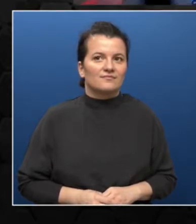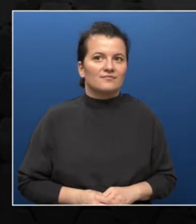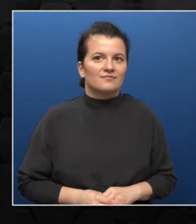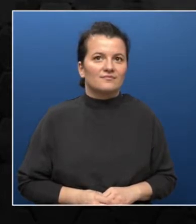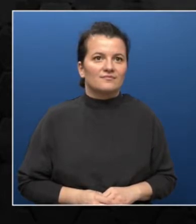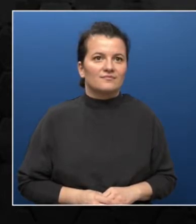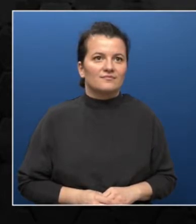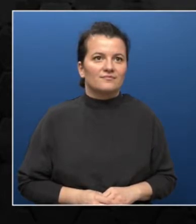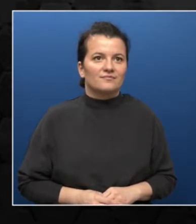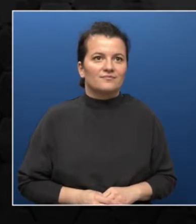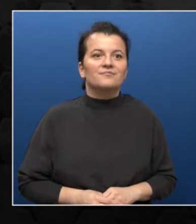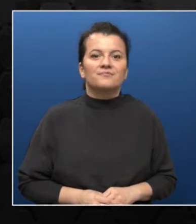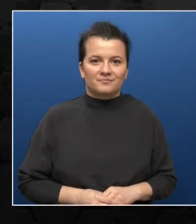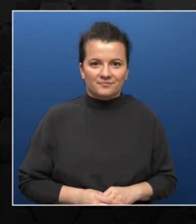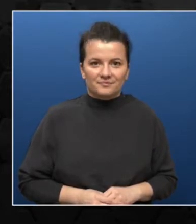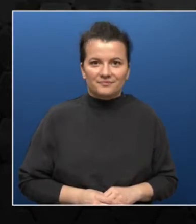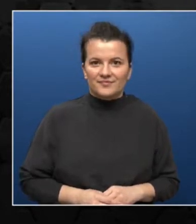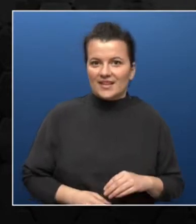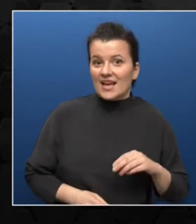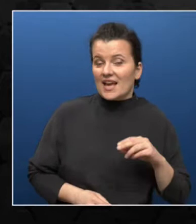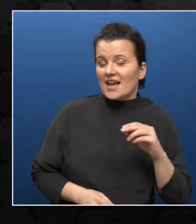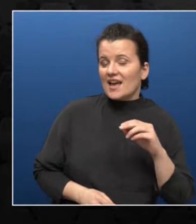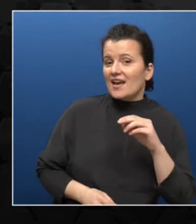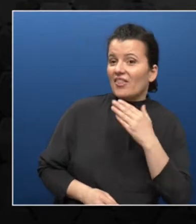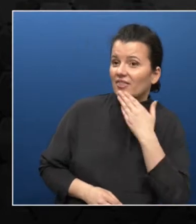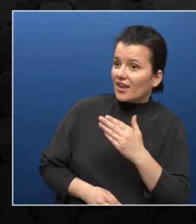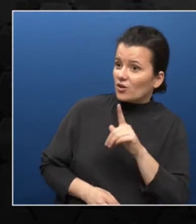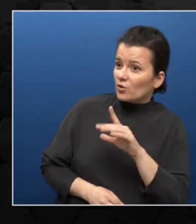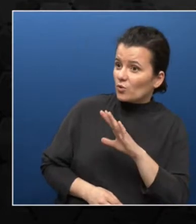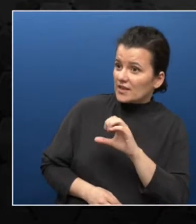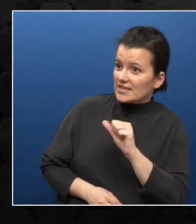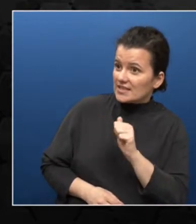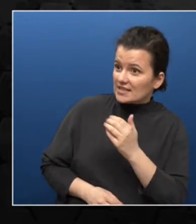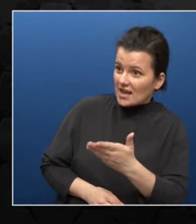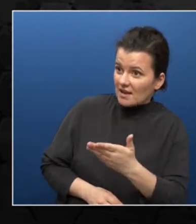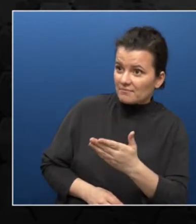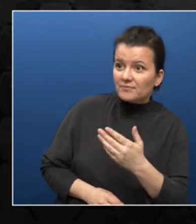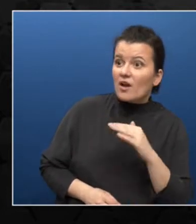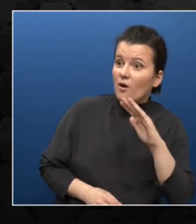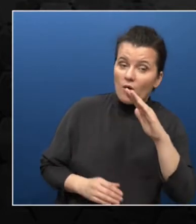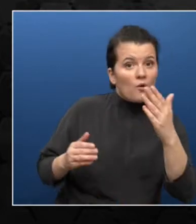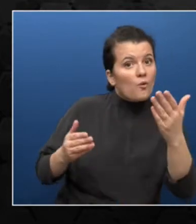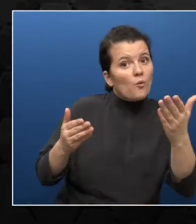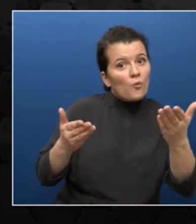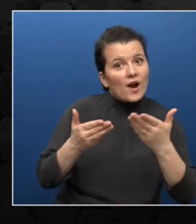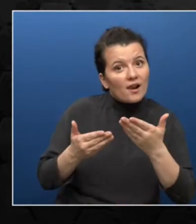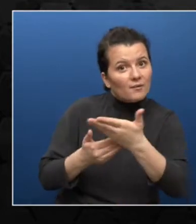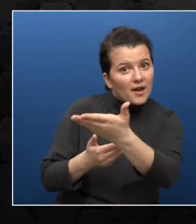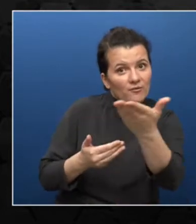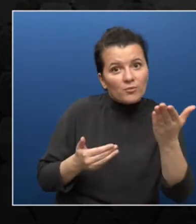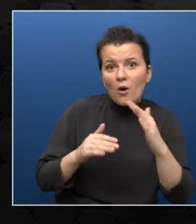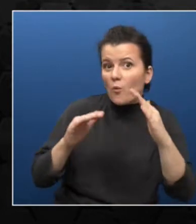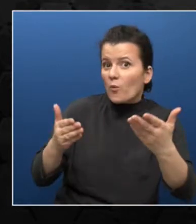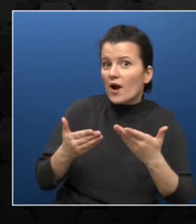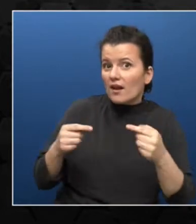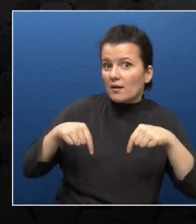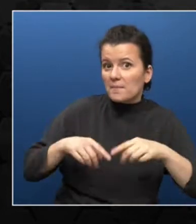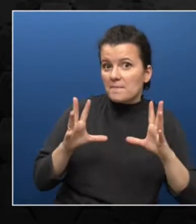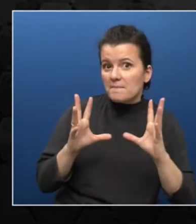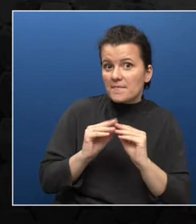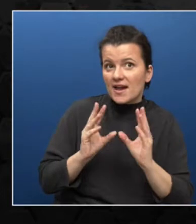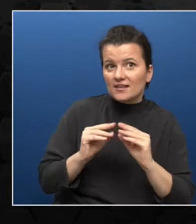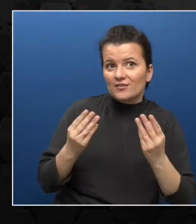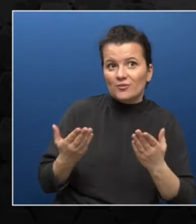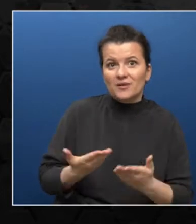Okay, thank you, Lisa. So You are. again, welcome everyone. Welcome to this session on Analyze Unformatted